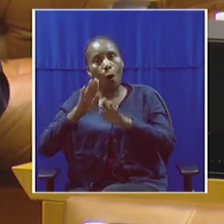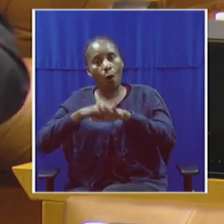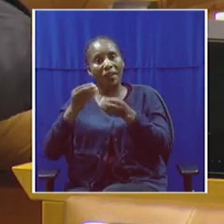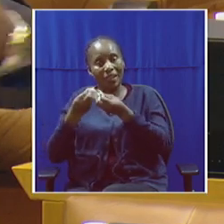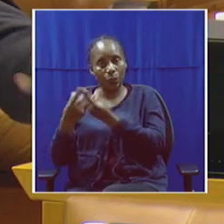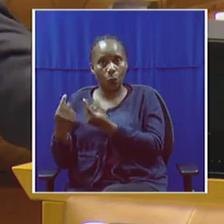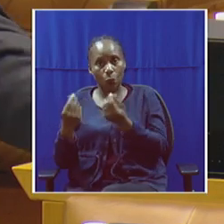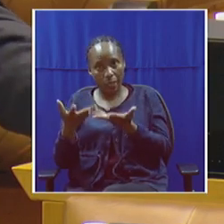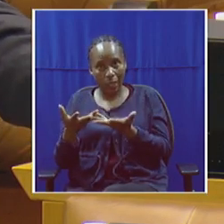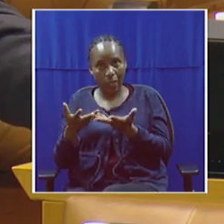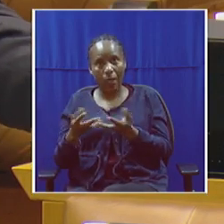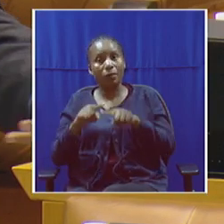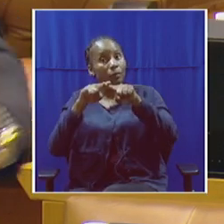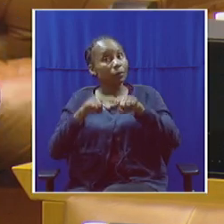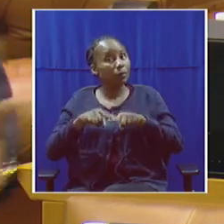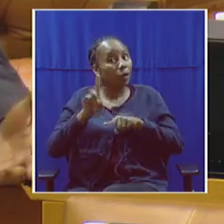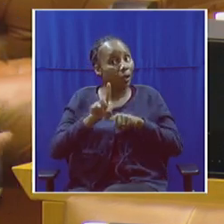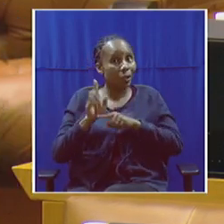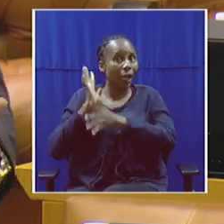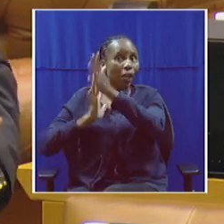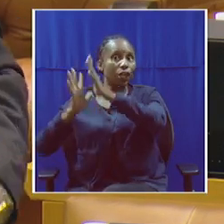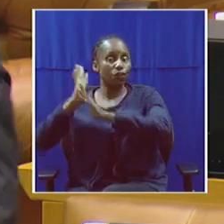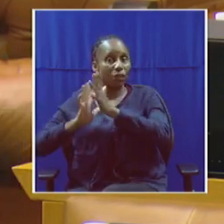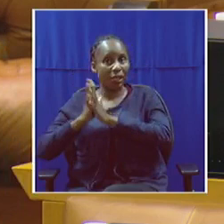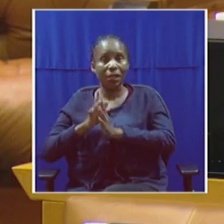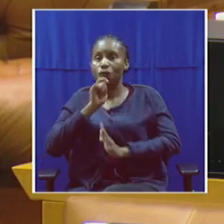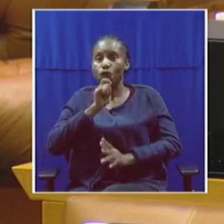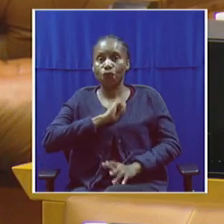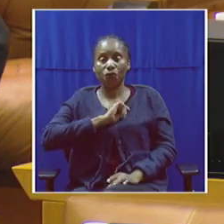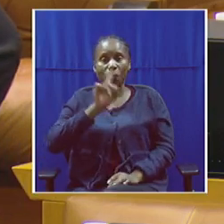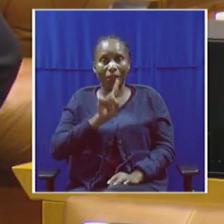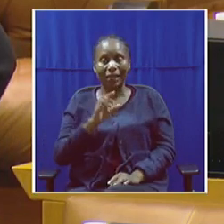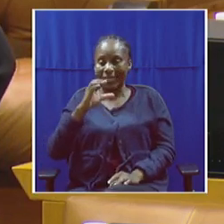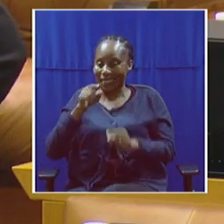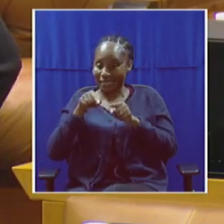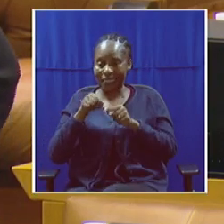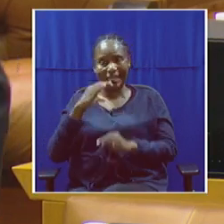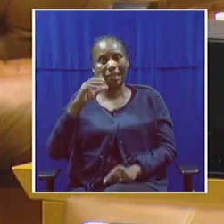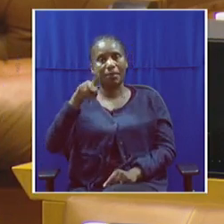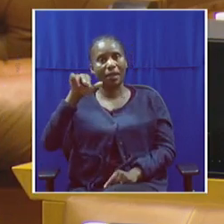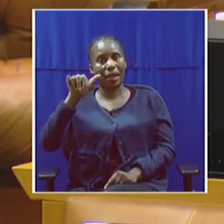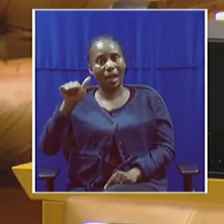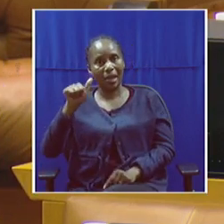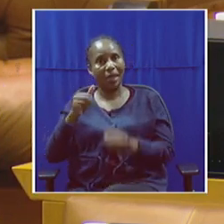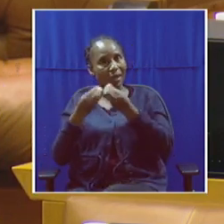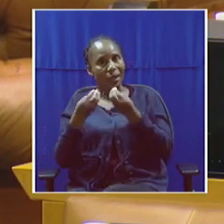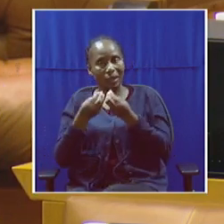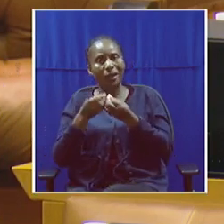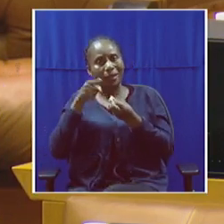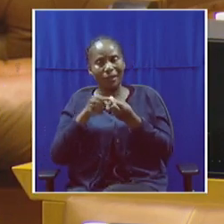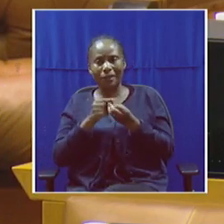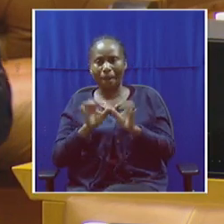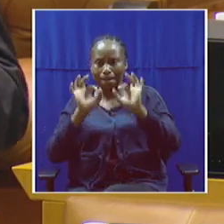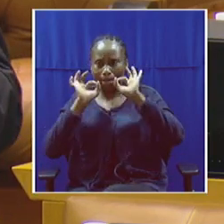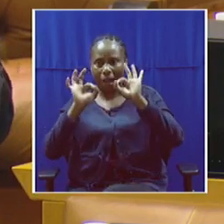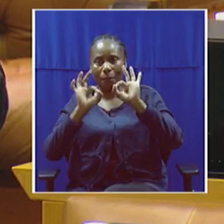on the history the truth of the matter the matter of CPAs has not really been a perfect solution to the